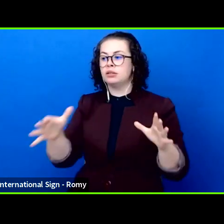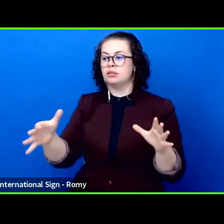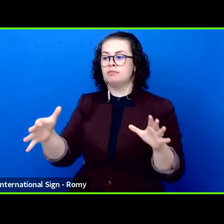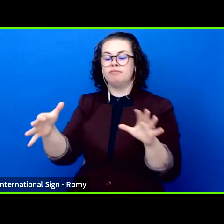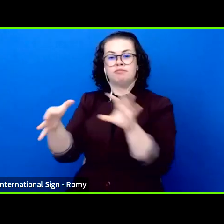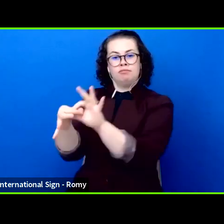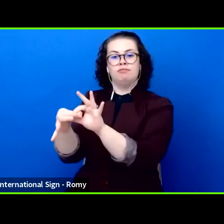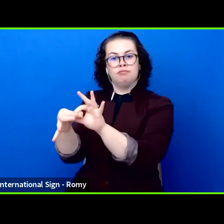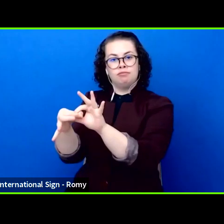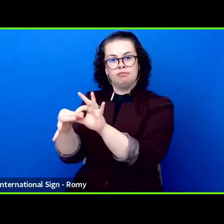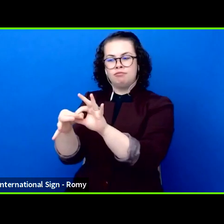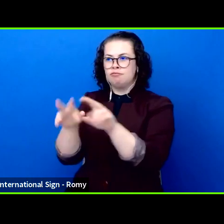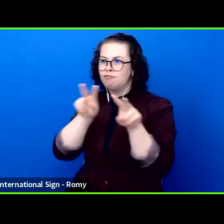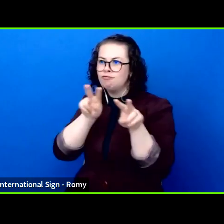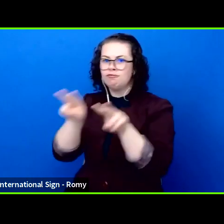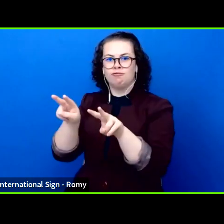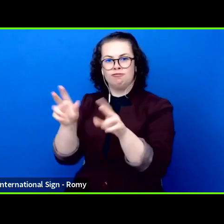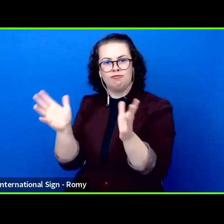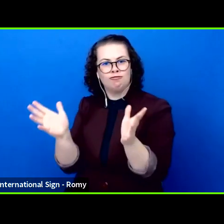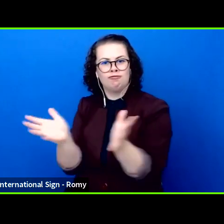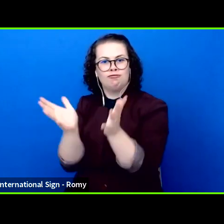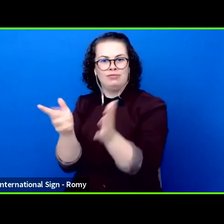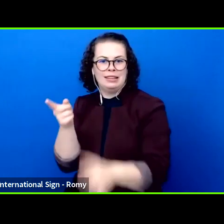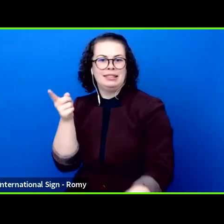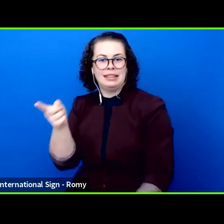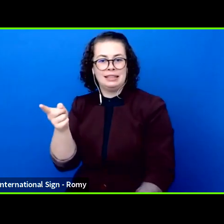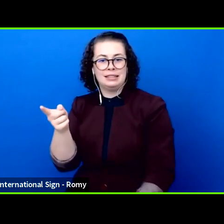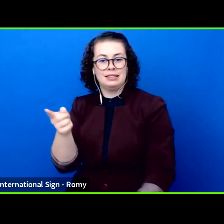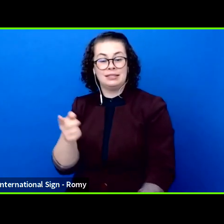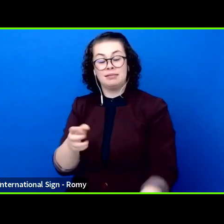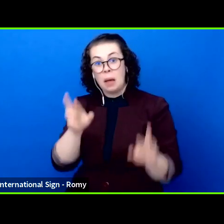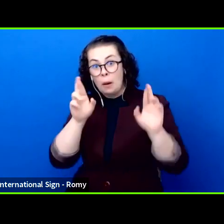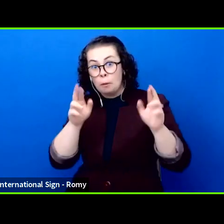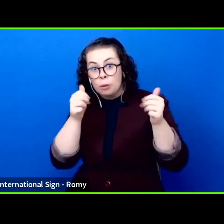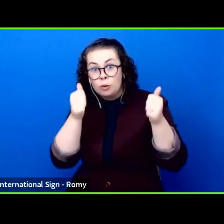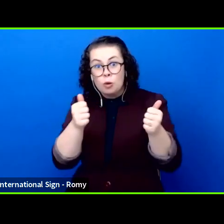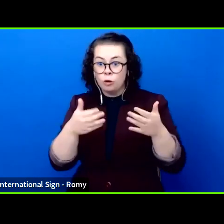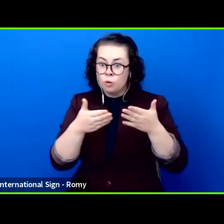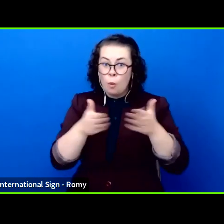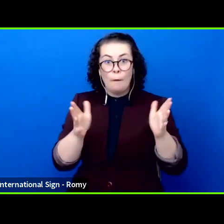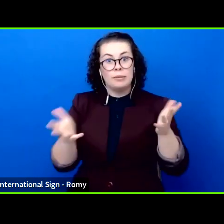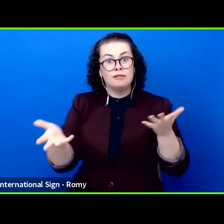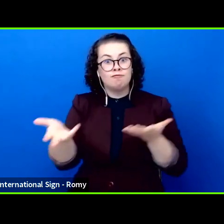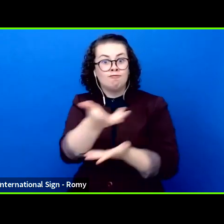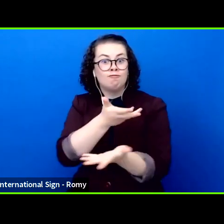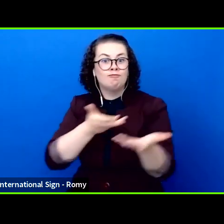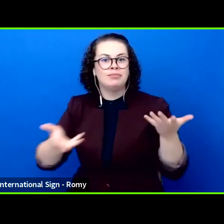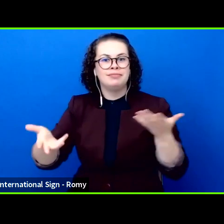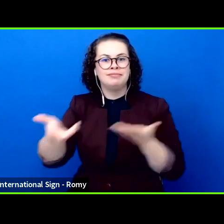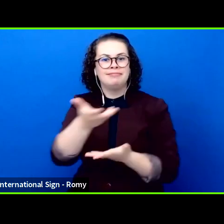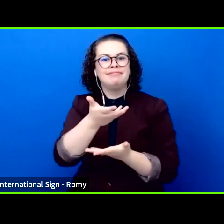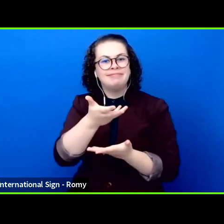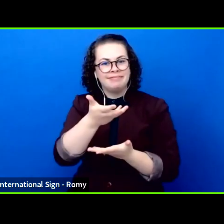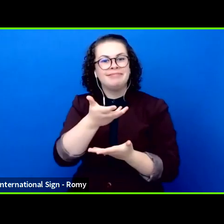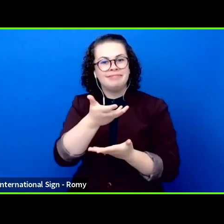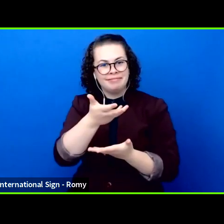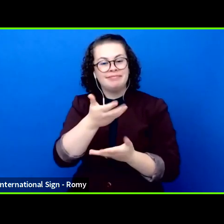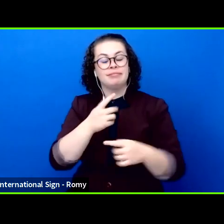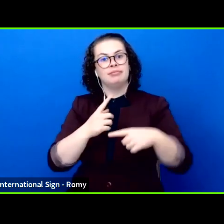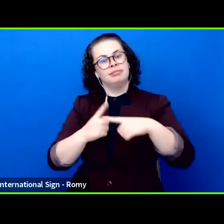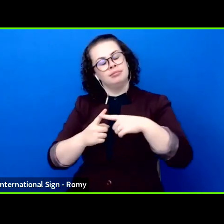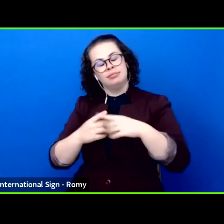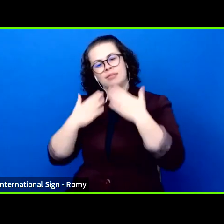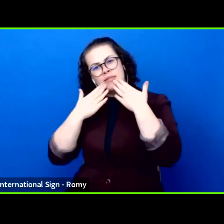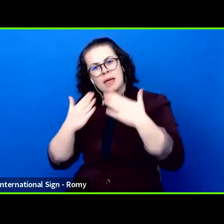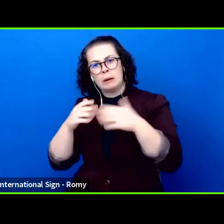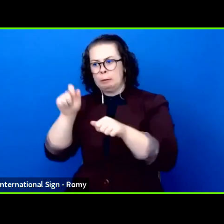lively debates and much success. And many thanks to the organizers. Charlotta Aughty is creator of Fast Forward and